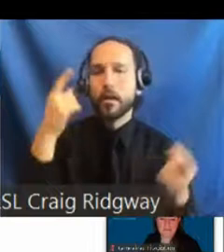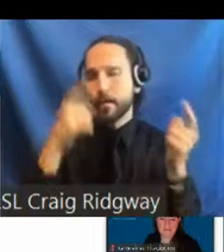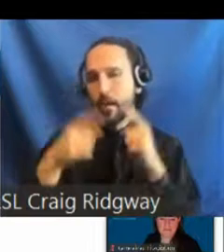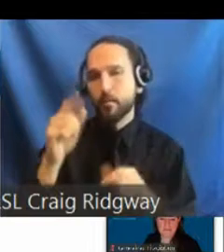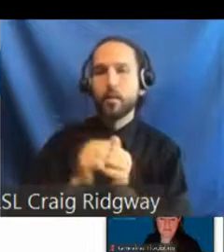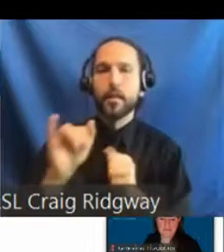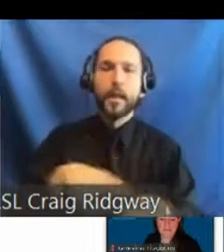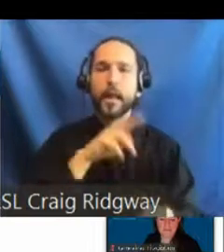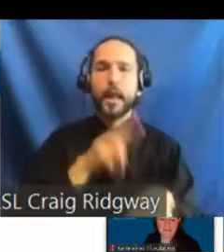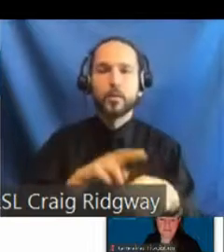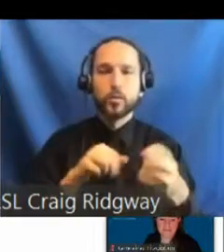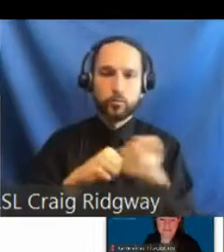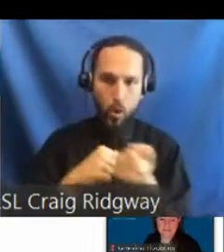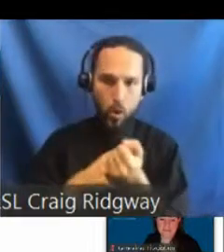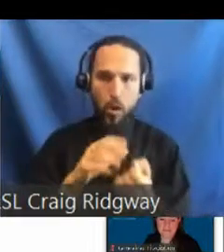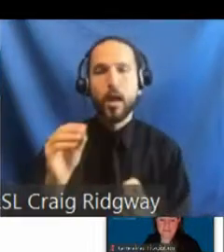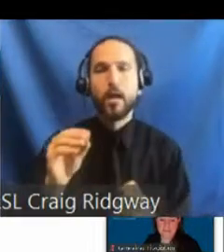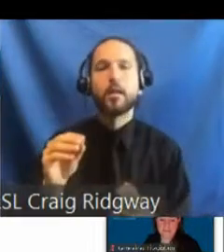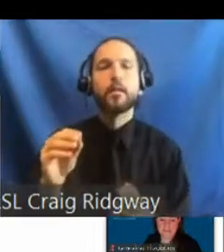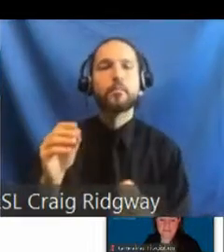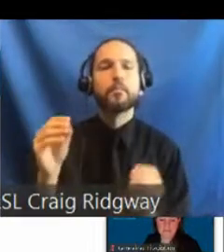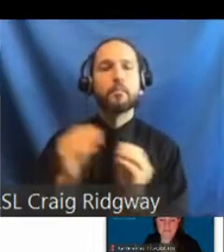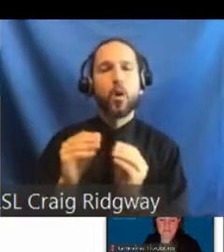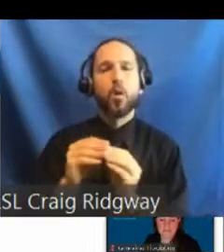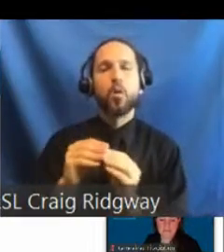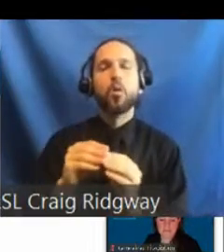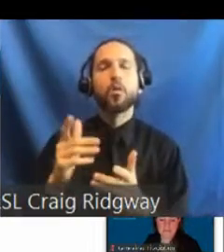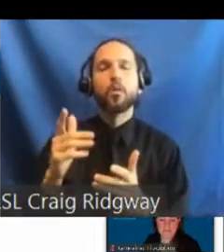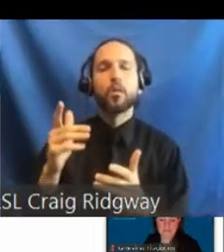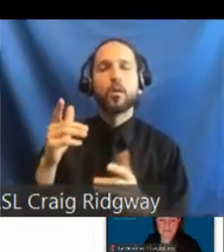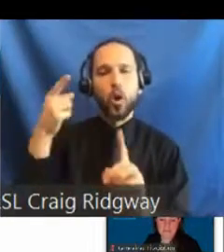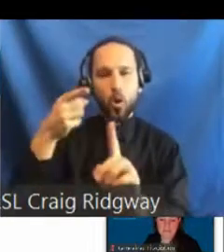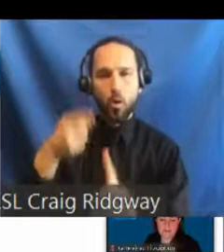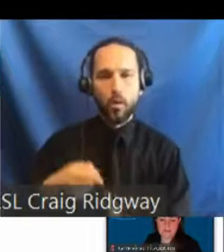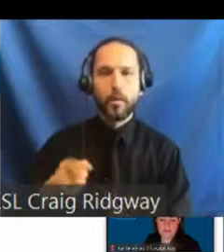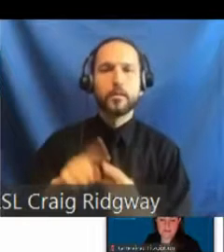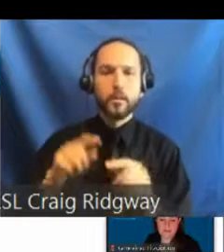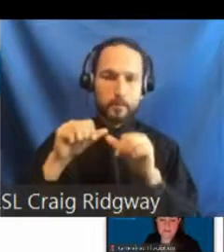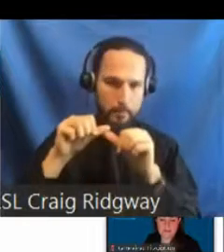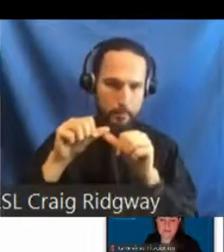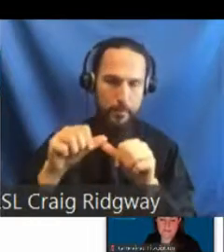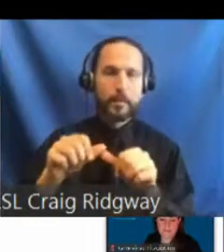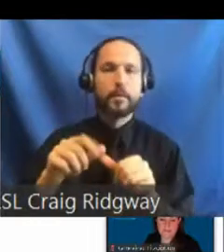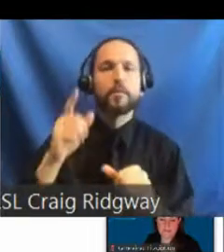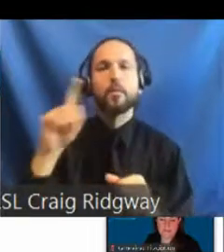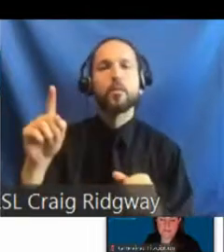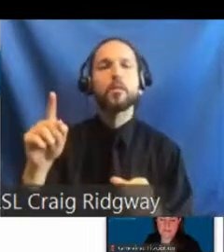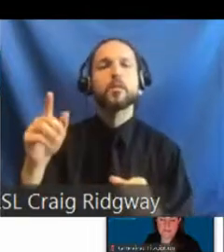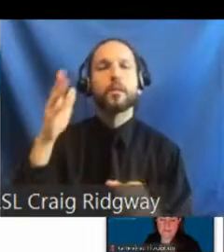and taking action toward a unified goal is important to sustain progress and future success.